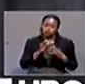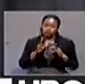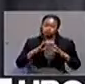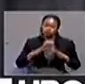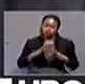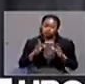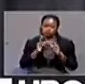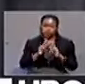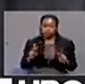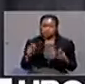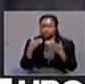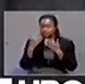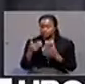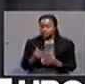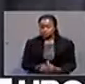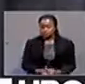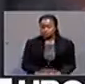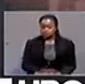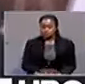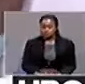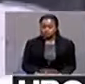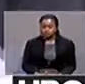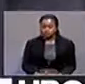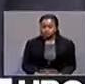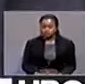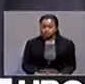you. Naviandara.